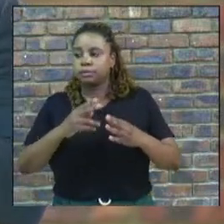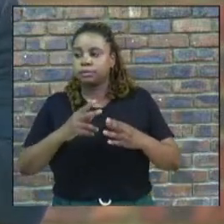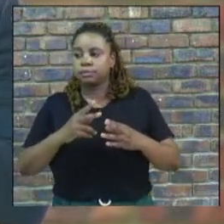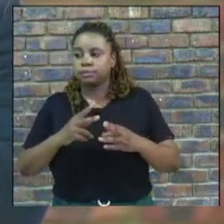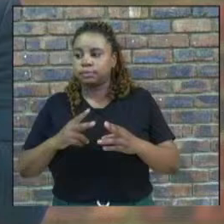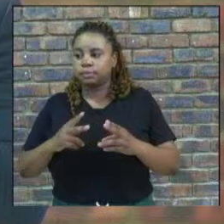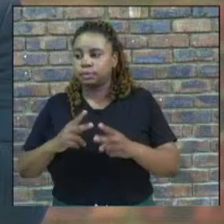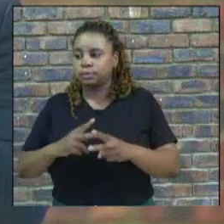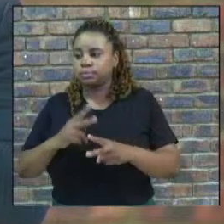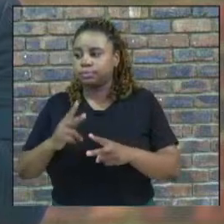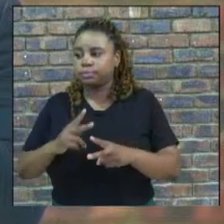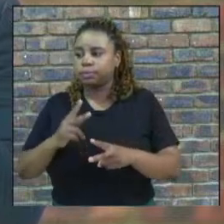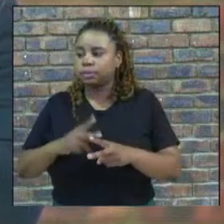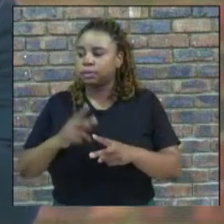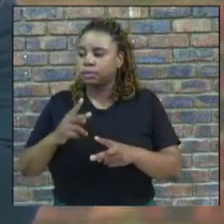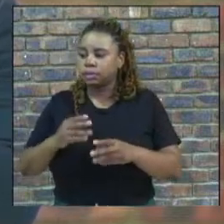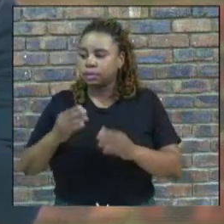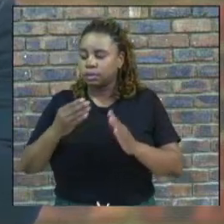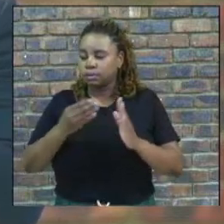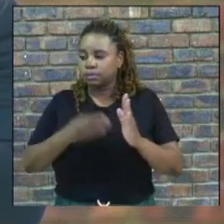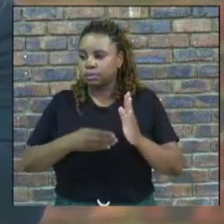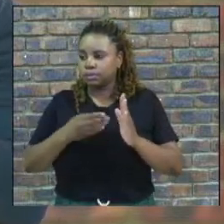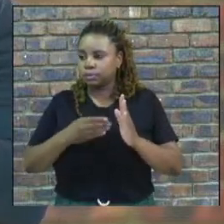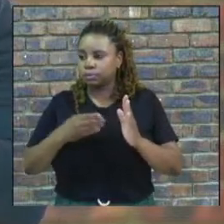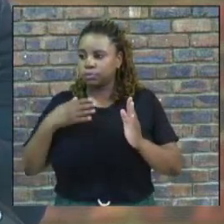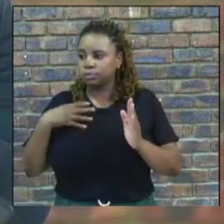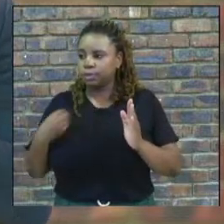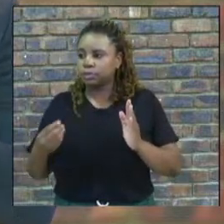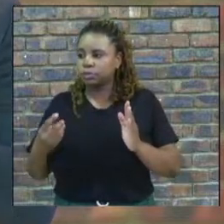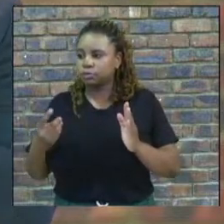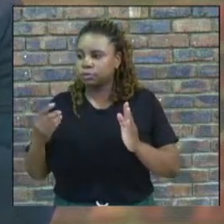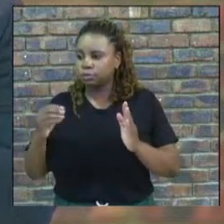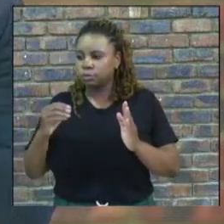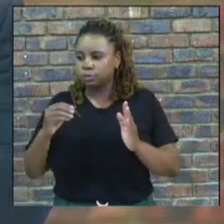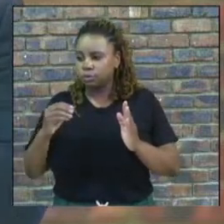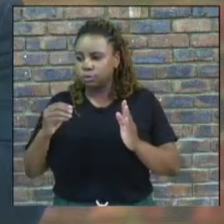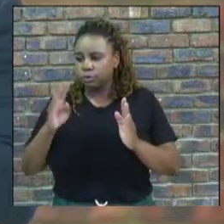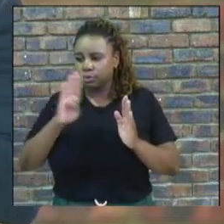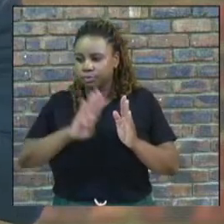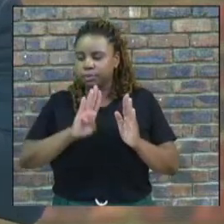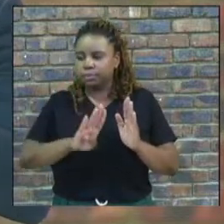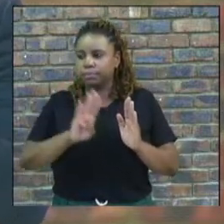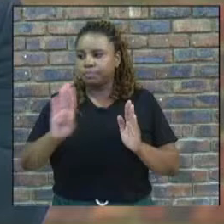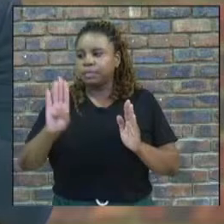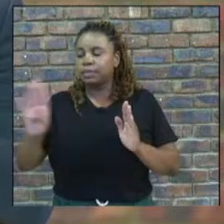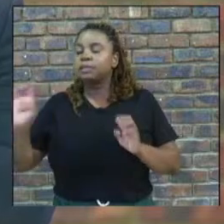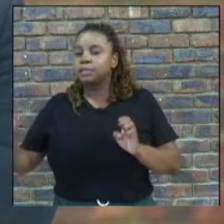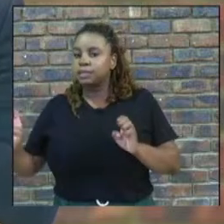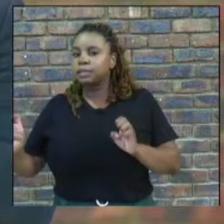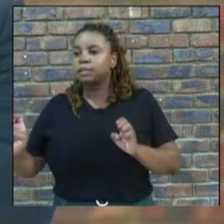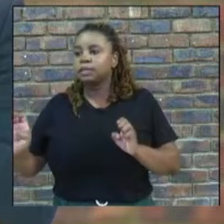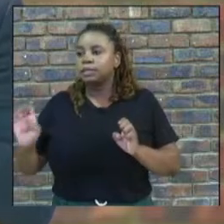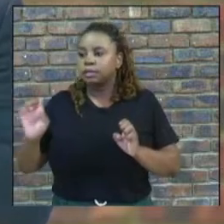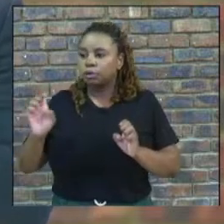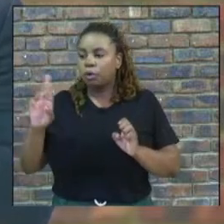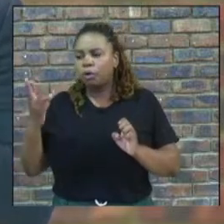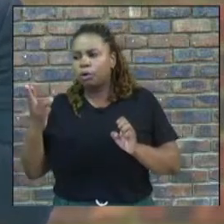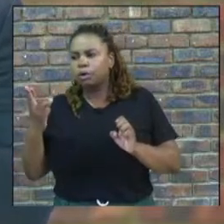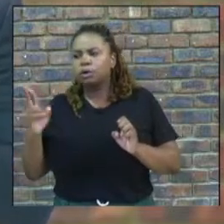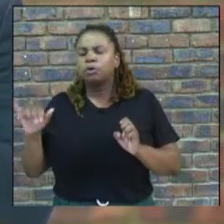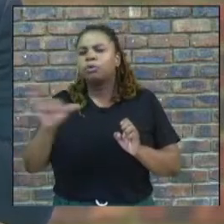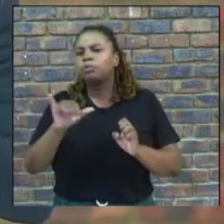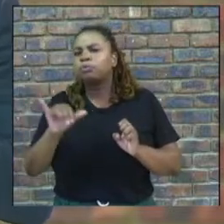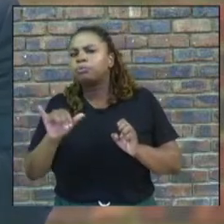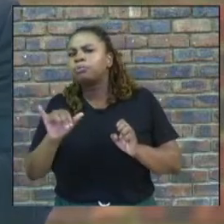clear which definition are we using. Is it the BBBE definition of black or what? So that it's clear, so that there's no issue